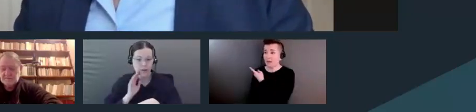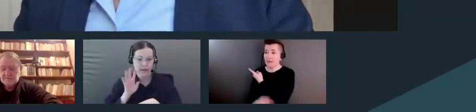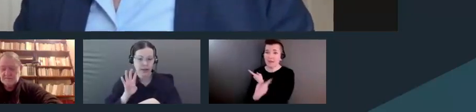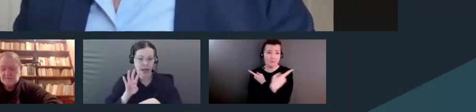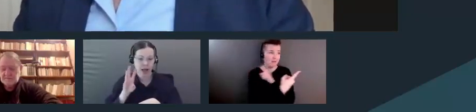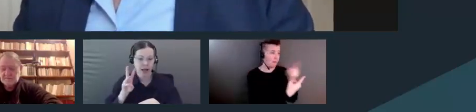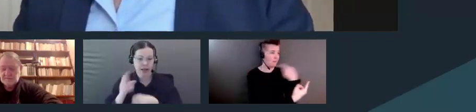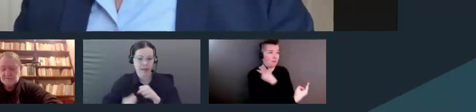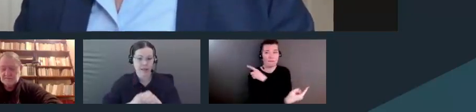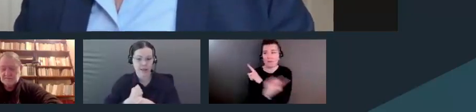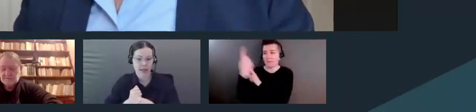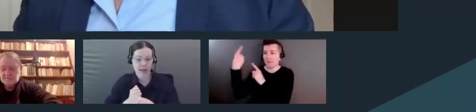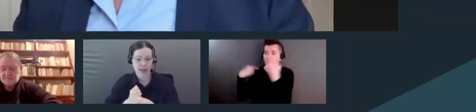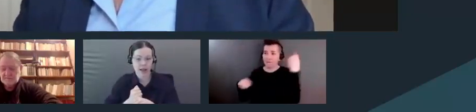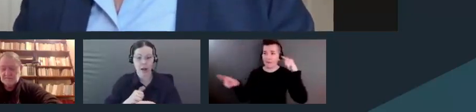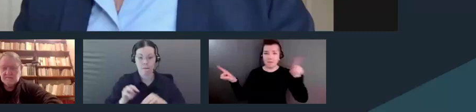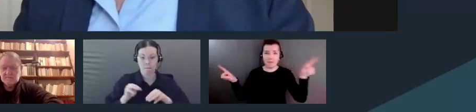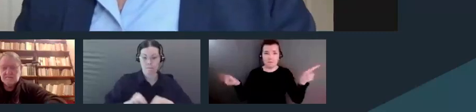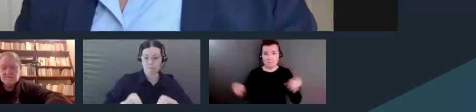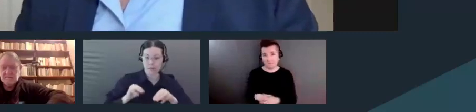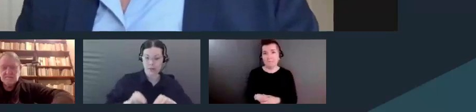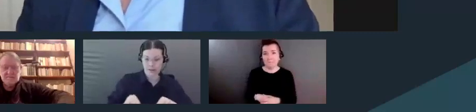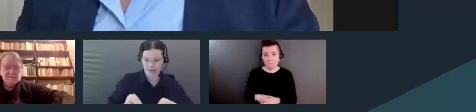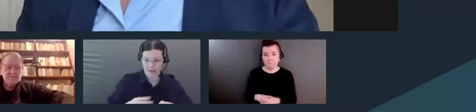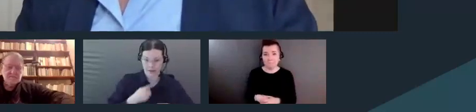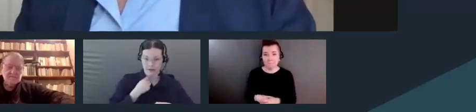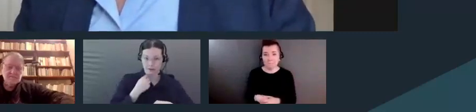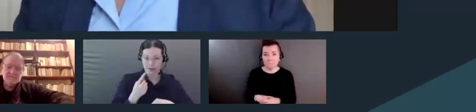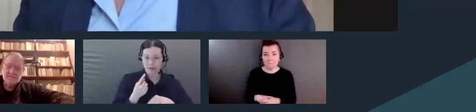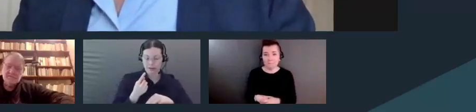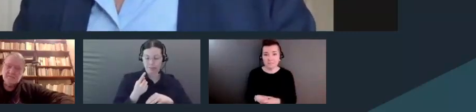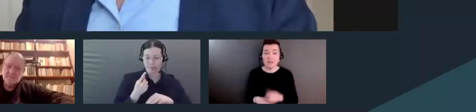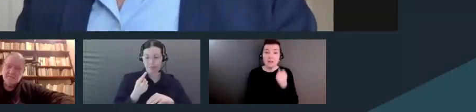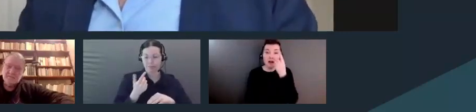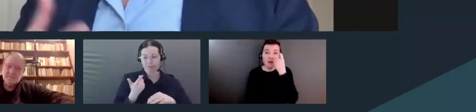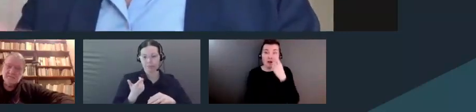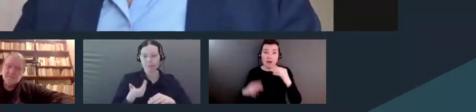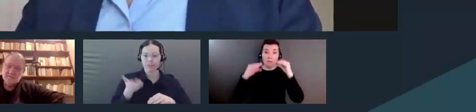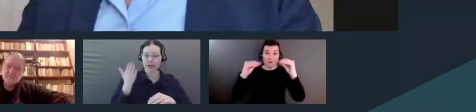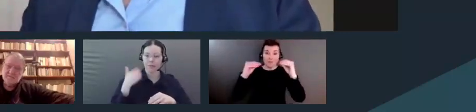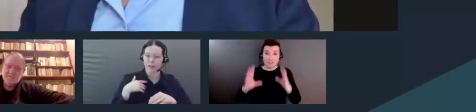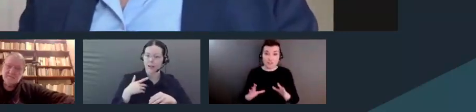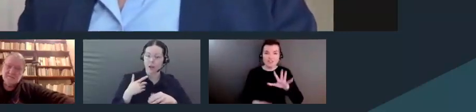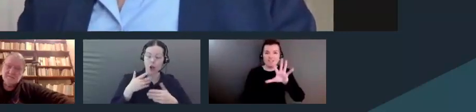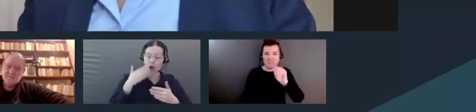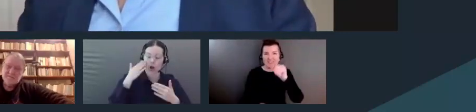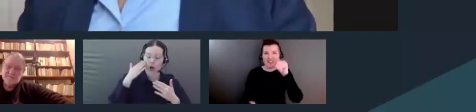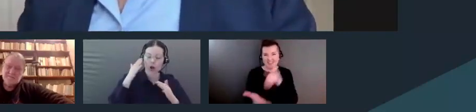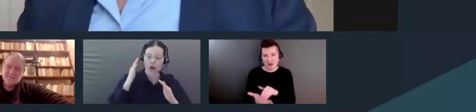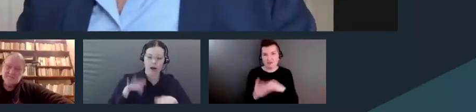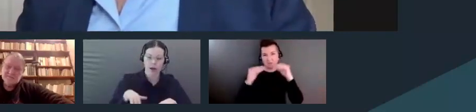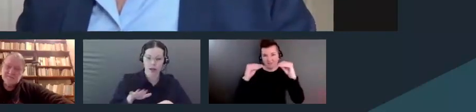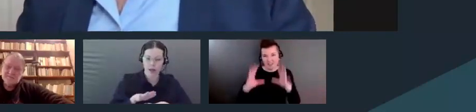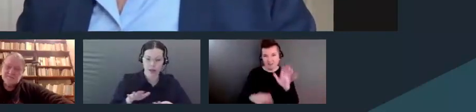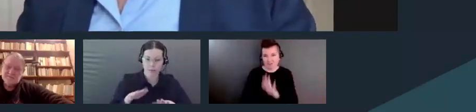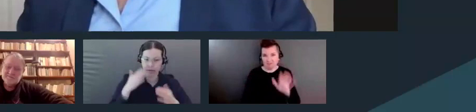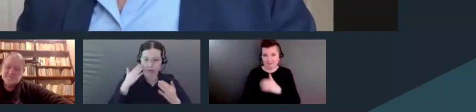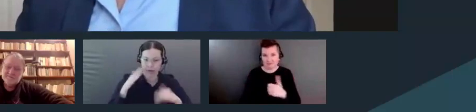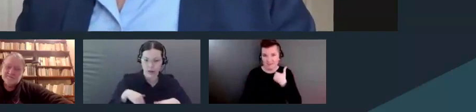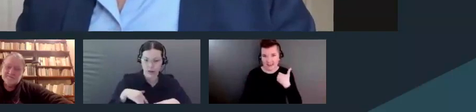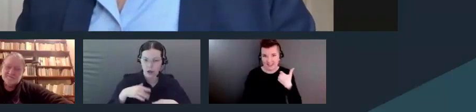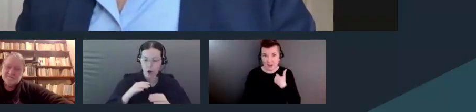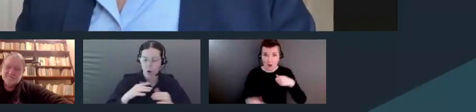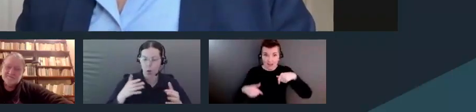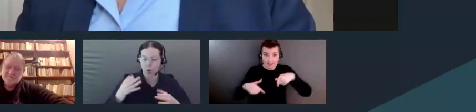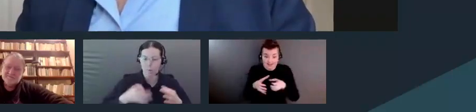Now, there are over 1 million students at Canadian universities and about 50,000 professors. We on this panel are a few university